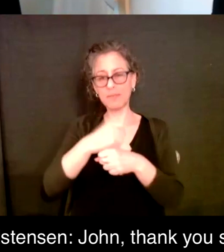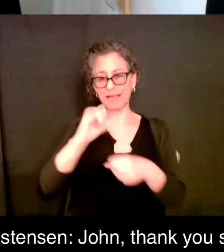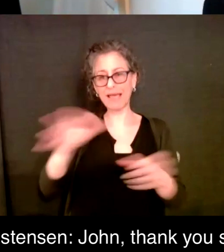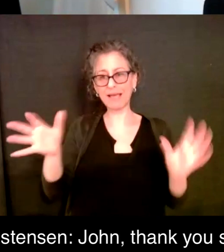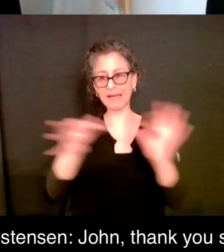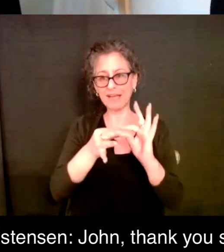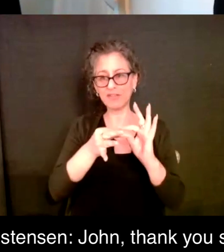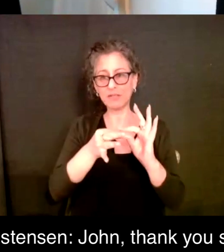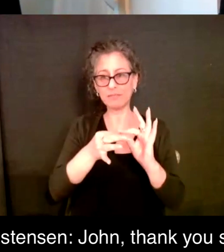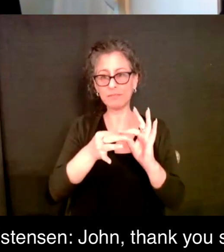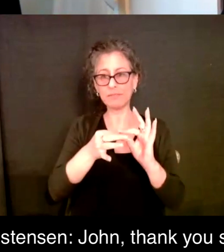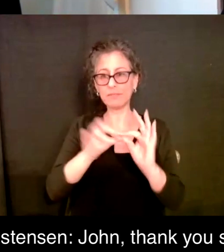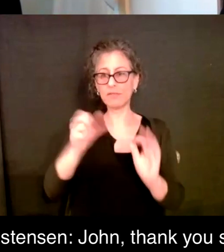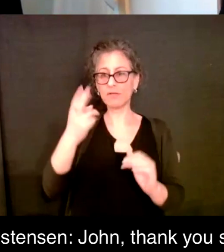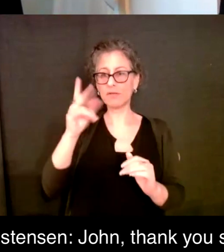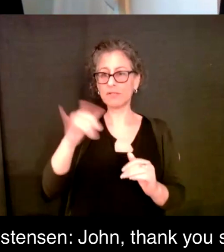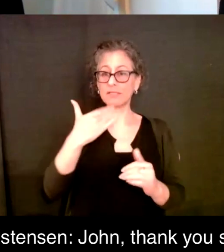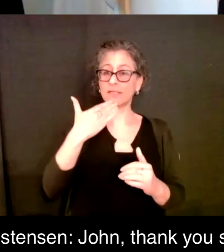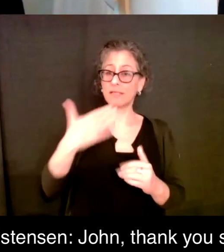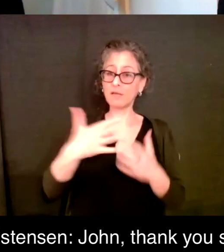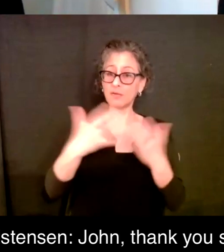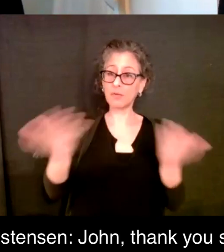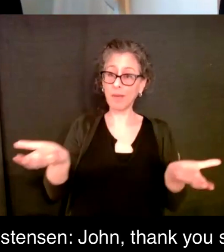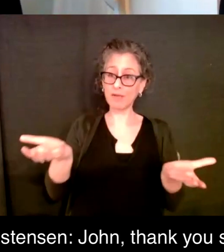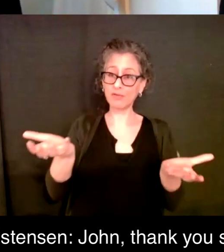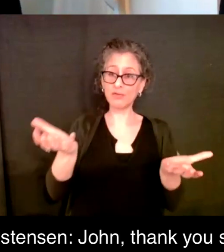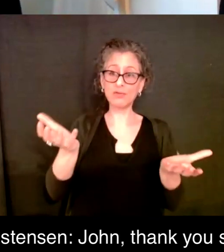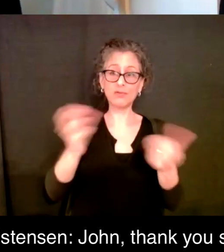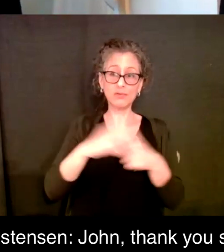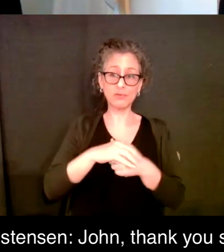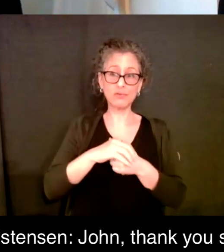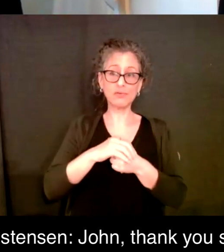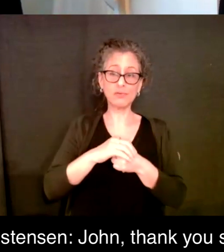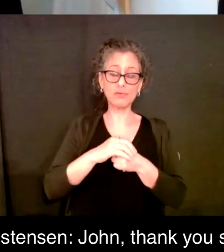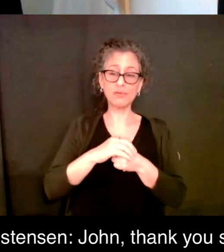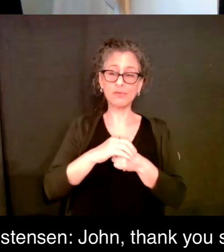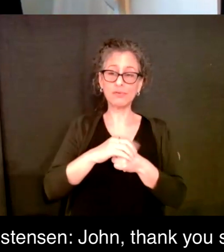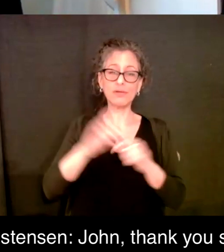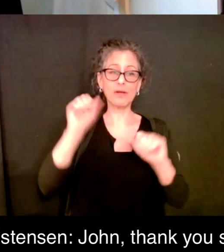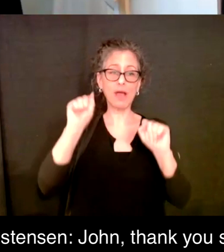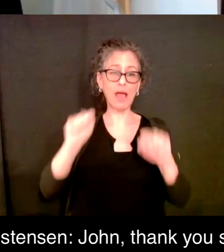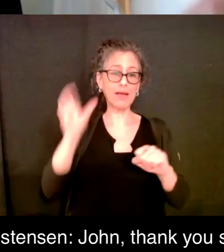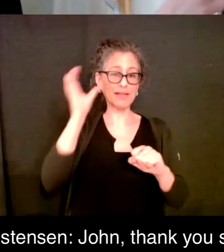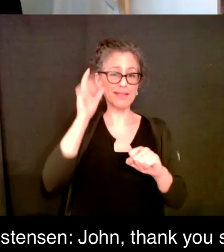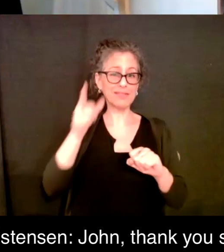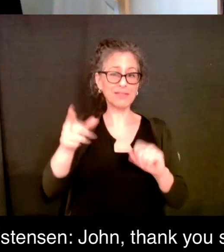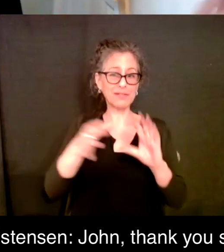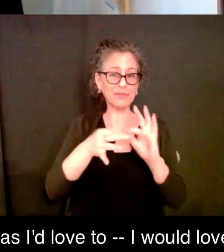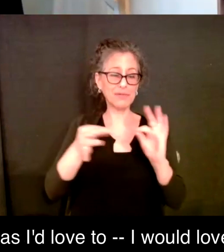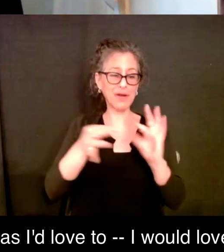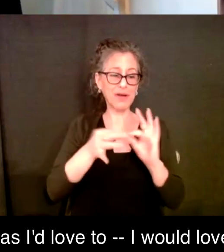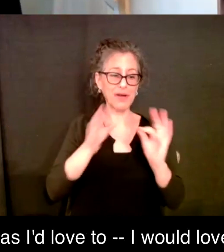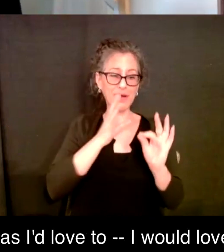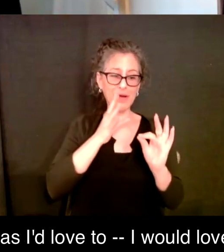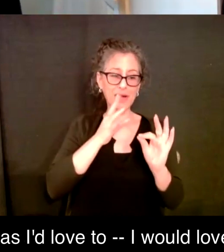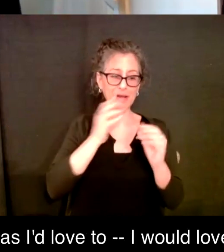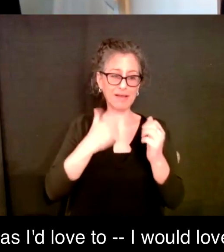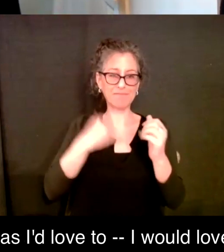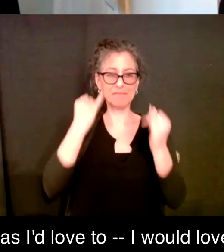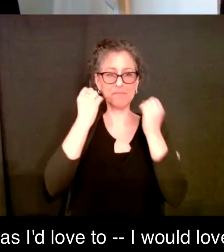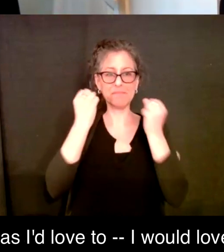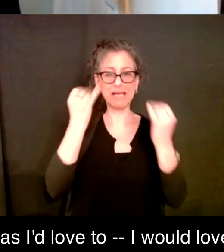John, thank you so much for, I could listen to you talk, and I just have so many